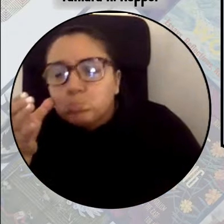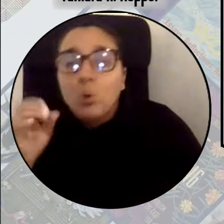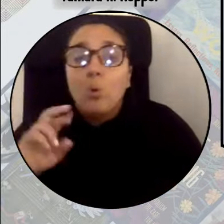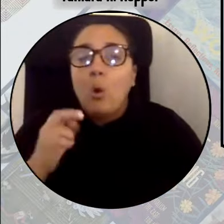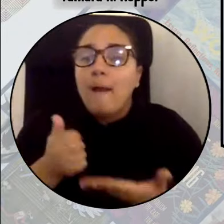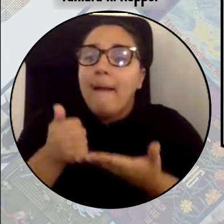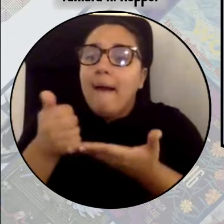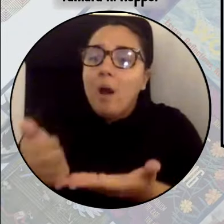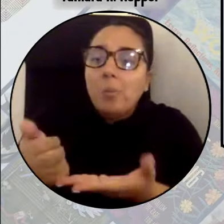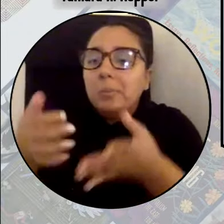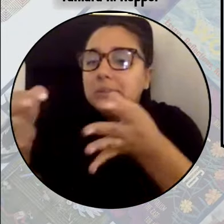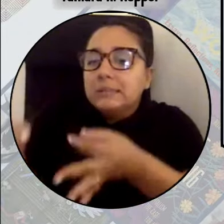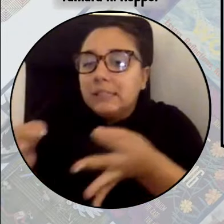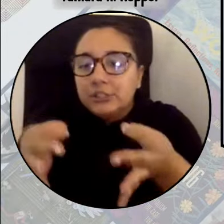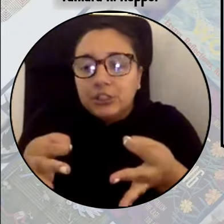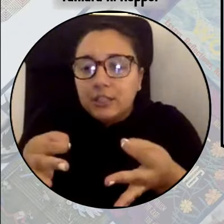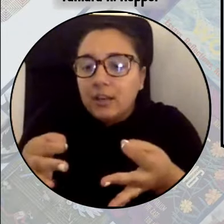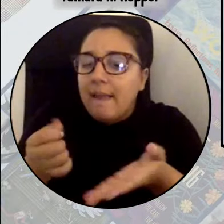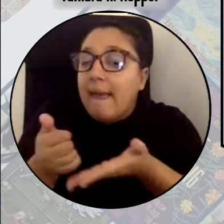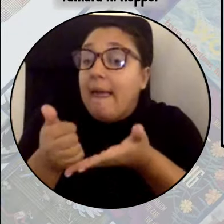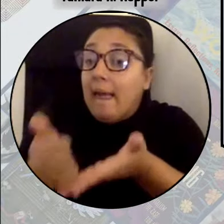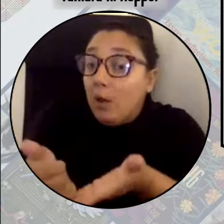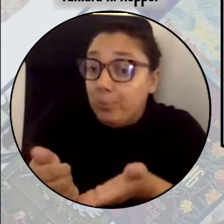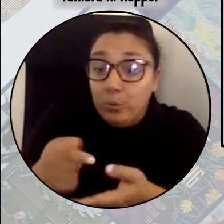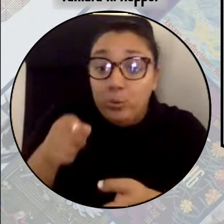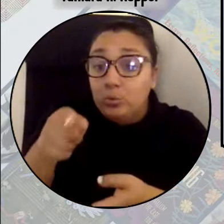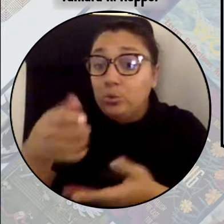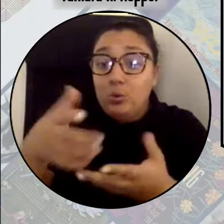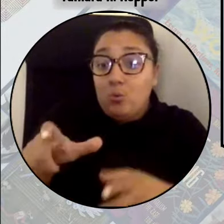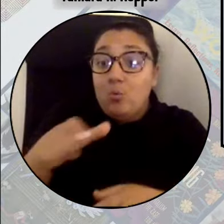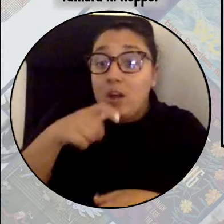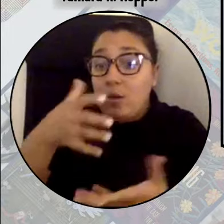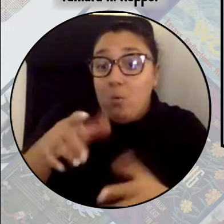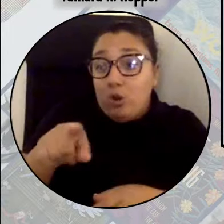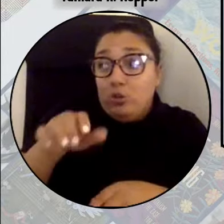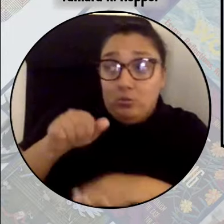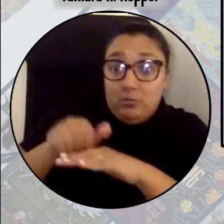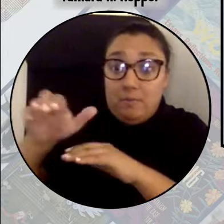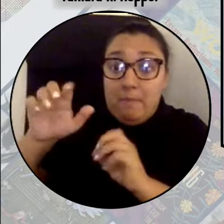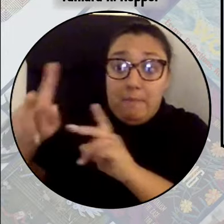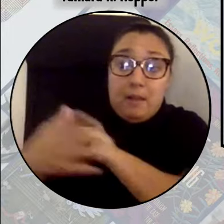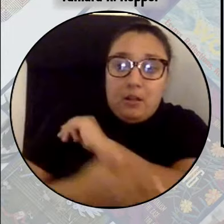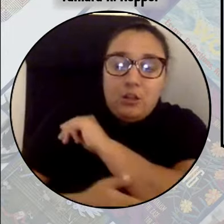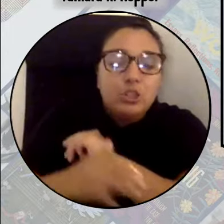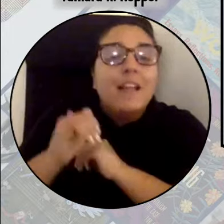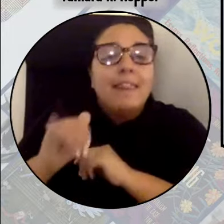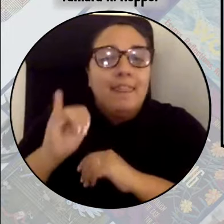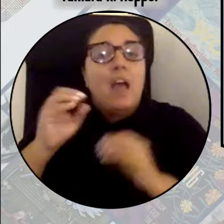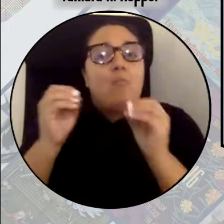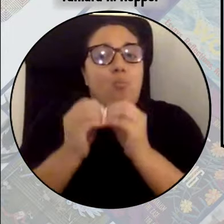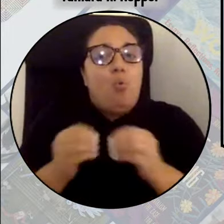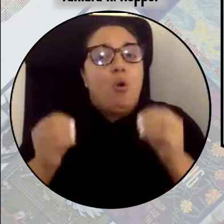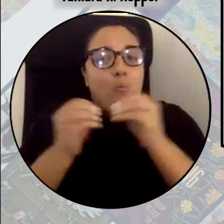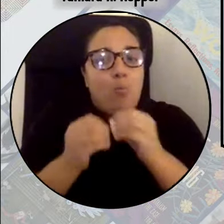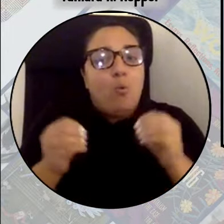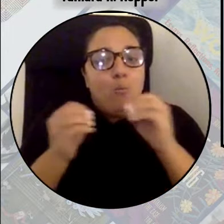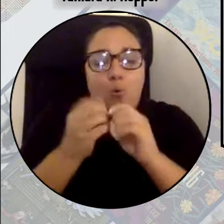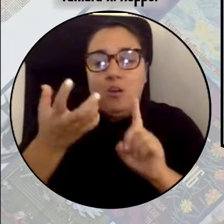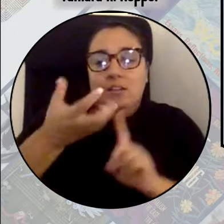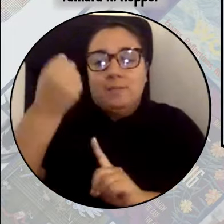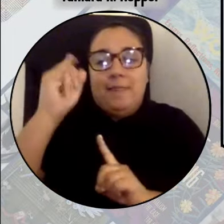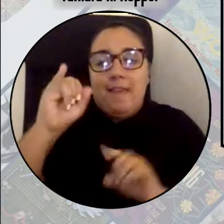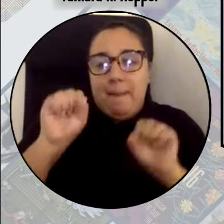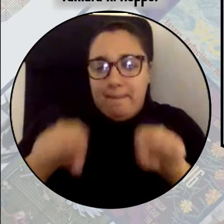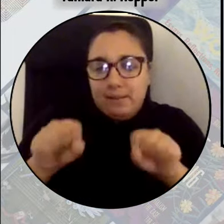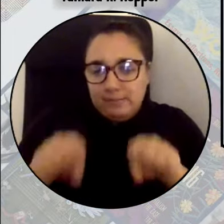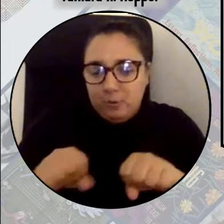know, not be deported, right? It's increasingly taking that away. Also, though, it's allowing